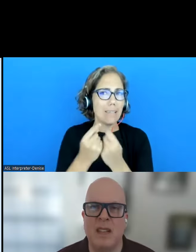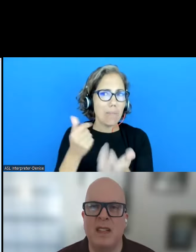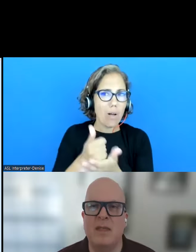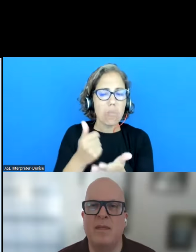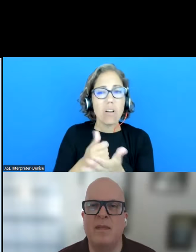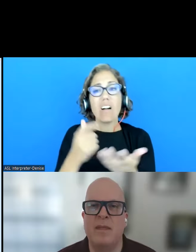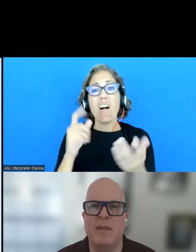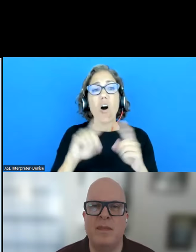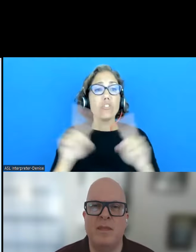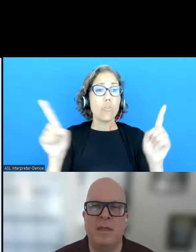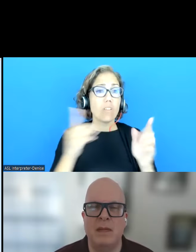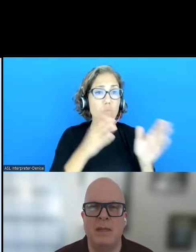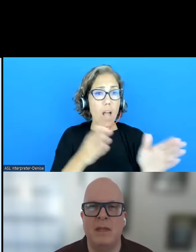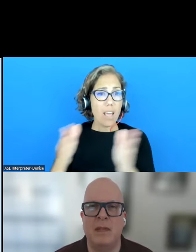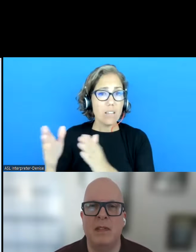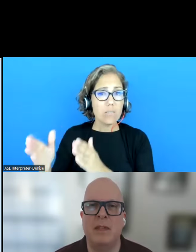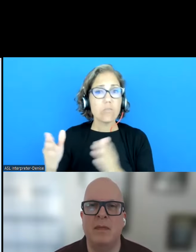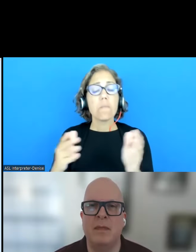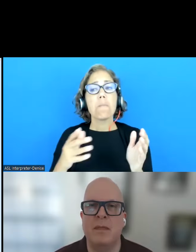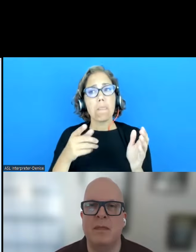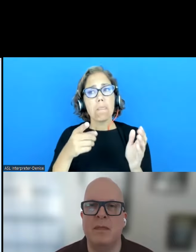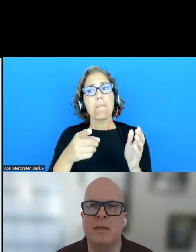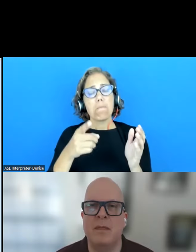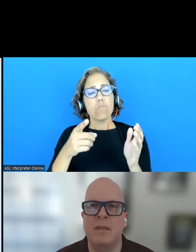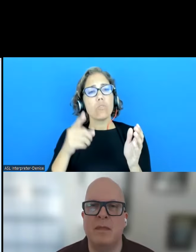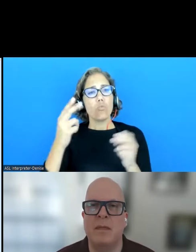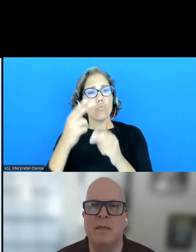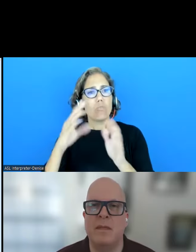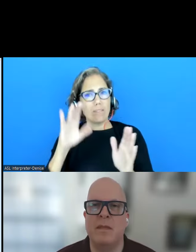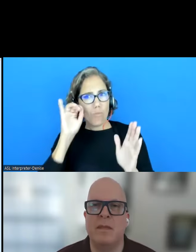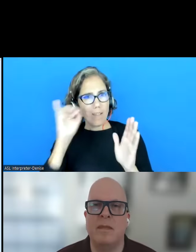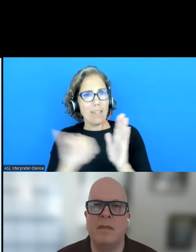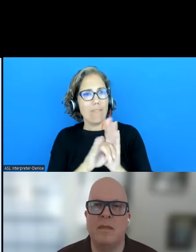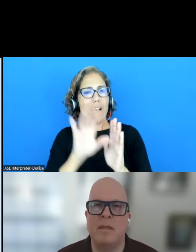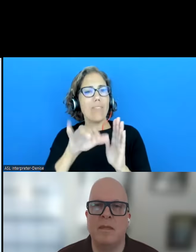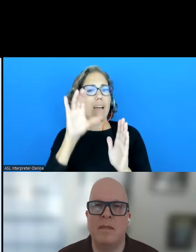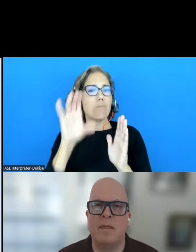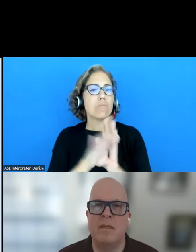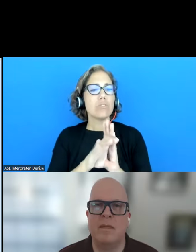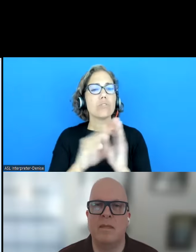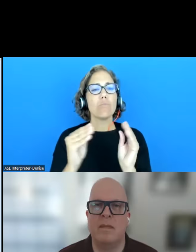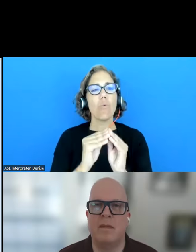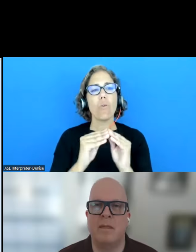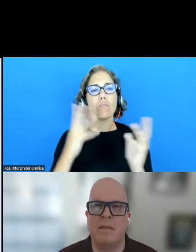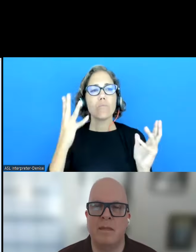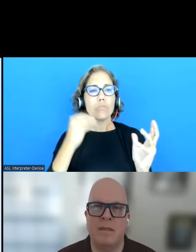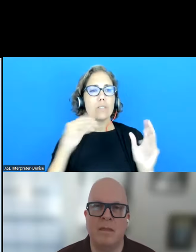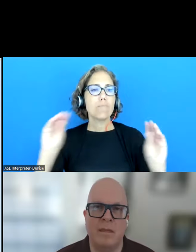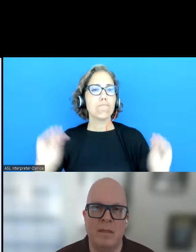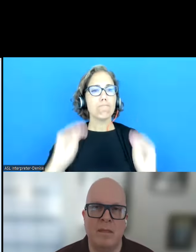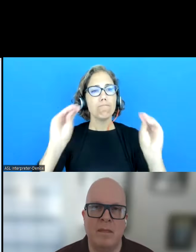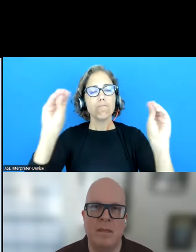to allow the screen reader to identify the image as cosmetic in case you